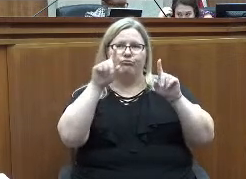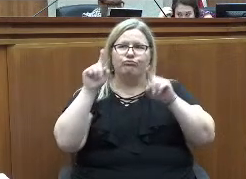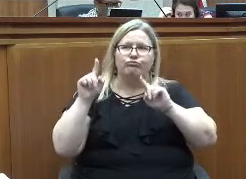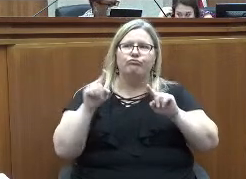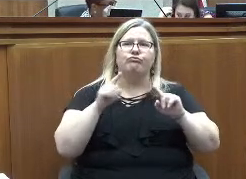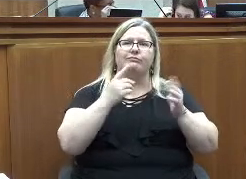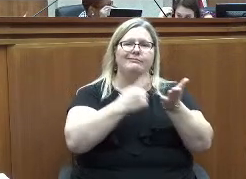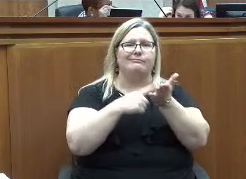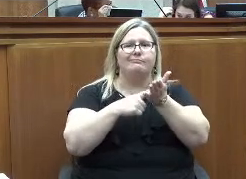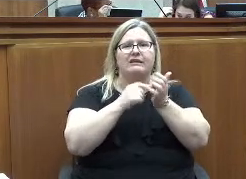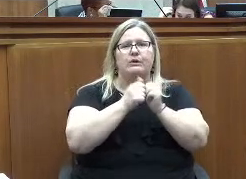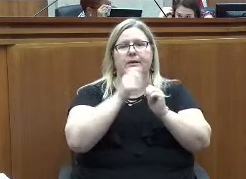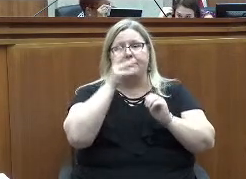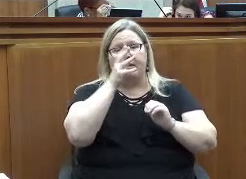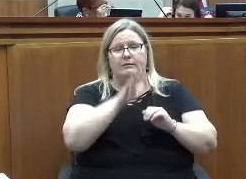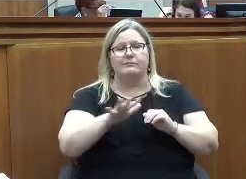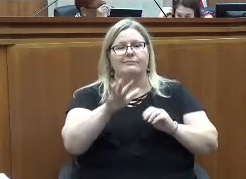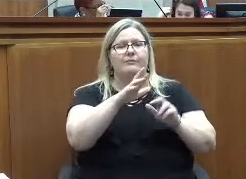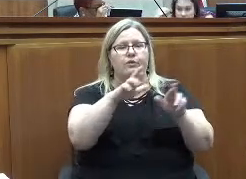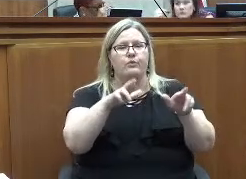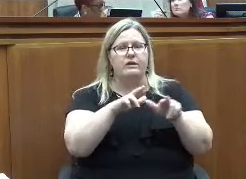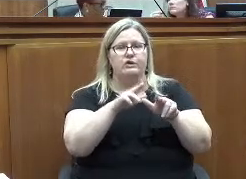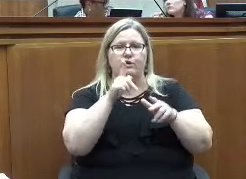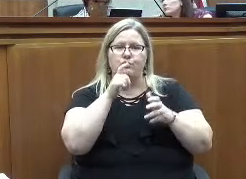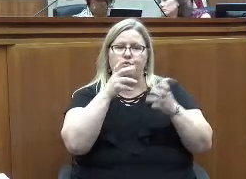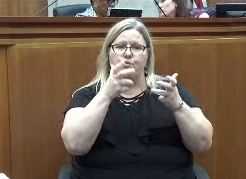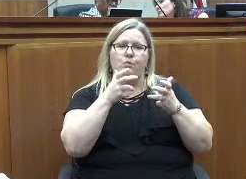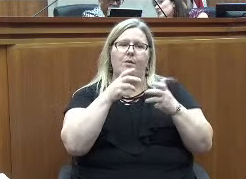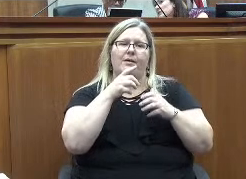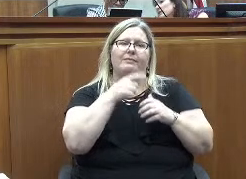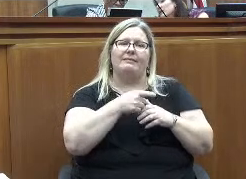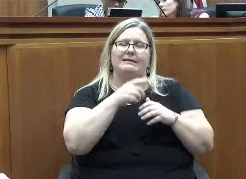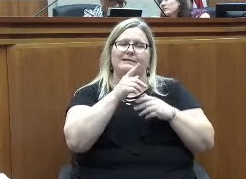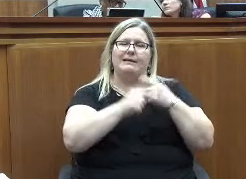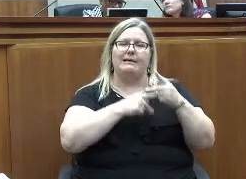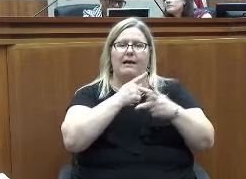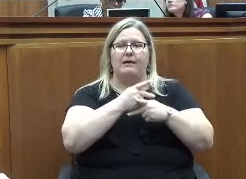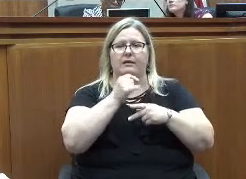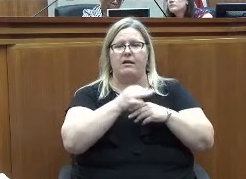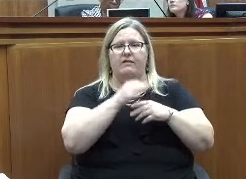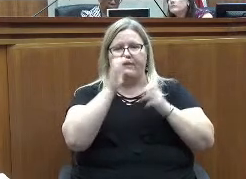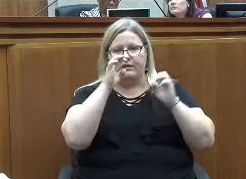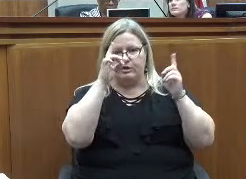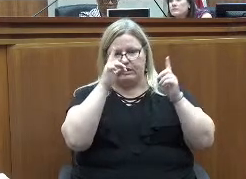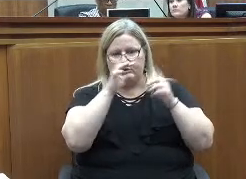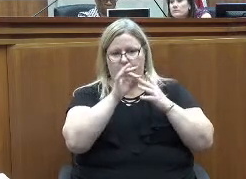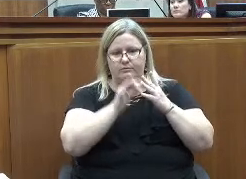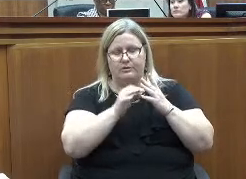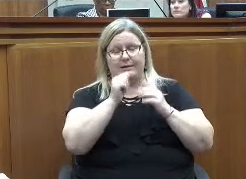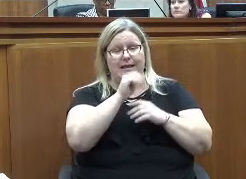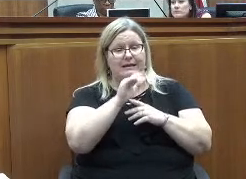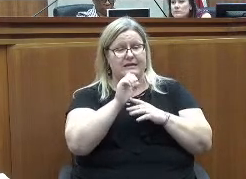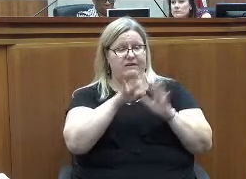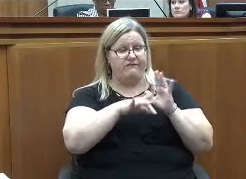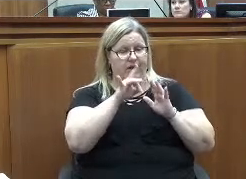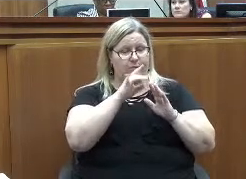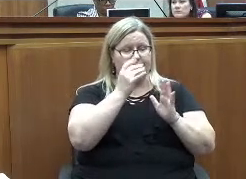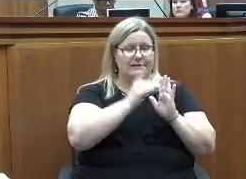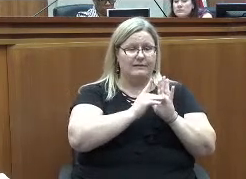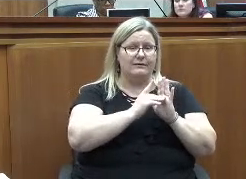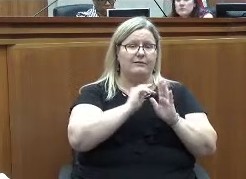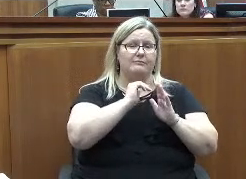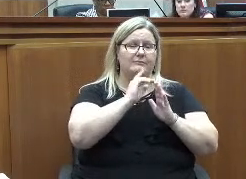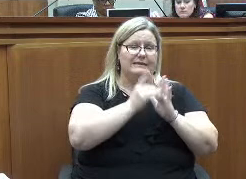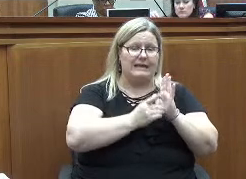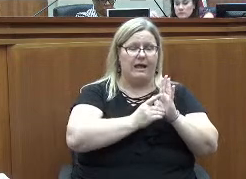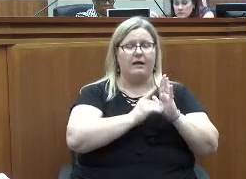across our region who seek this type of educational option. ACE was founded and designed to change